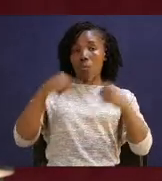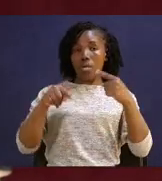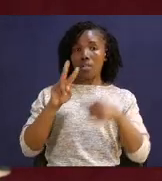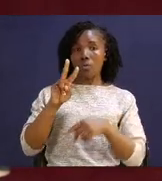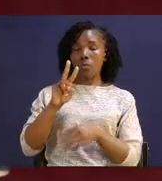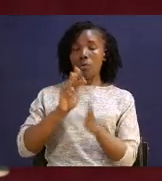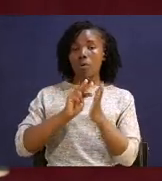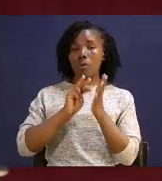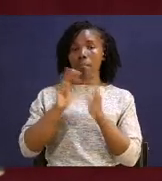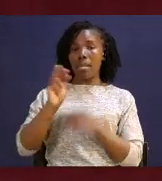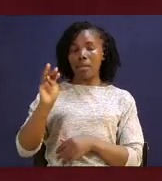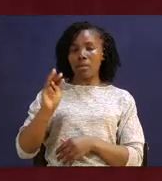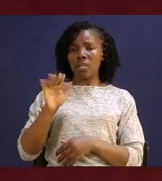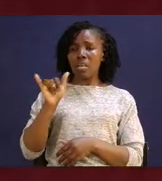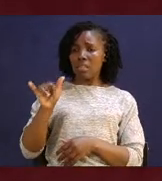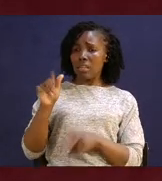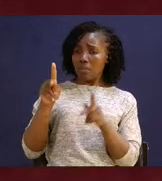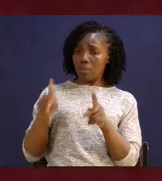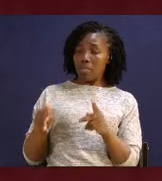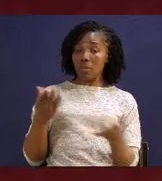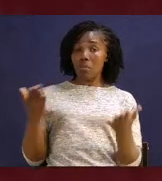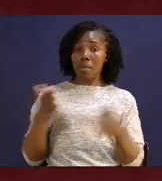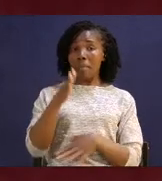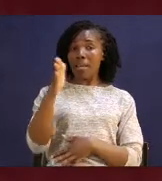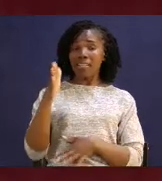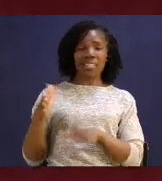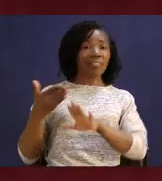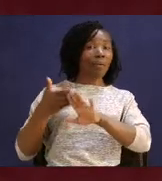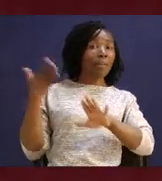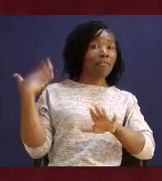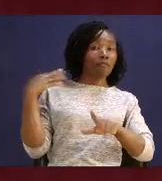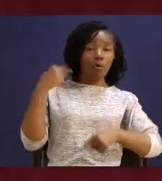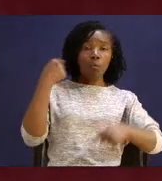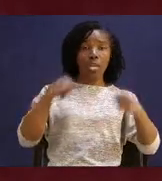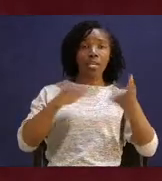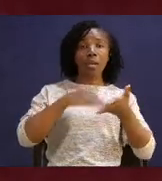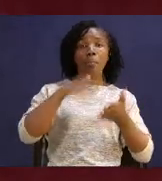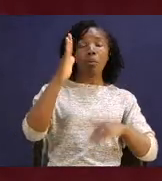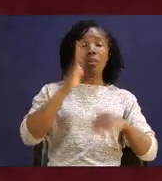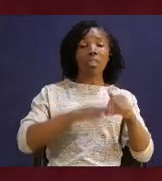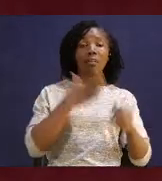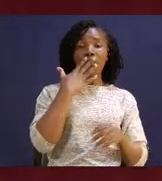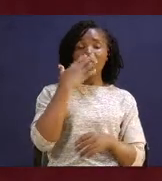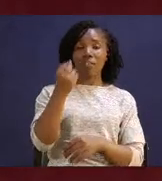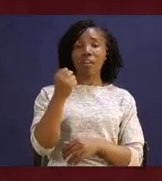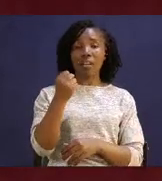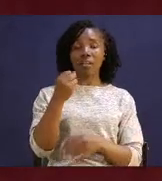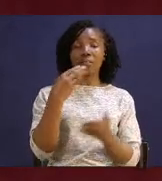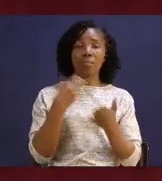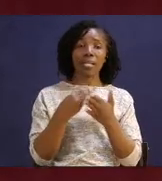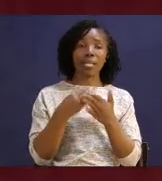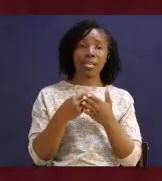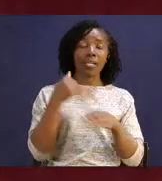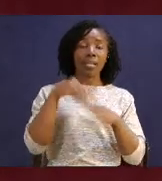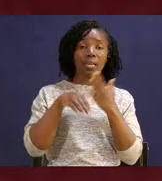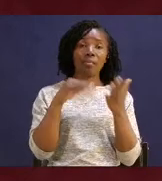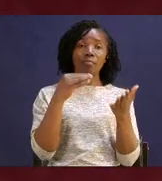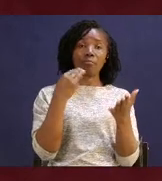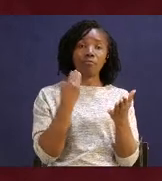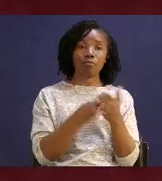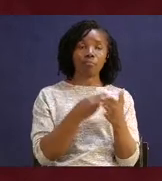That guy has never had more than 500 shillings in his M-Pesa account.